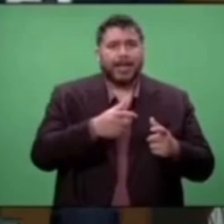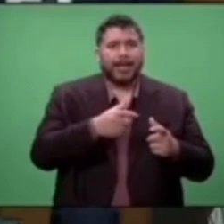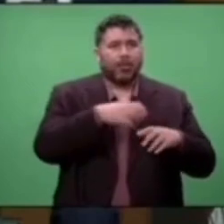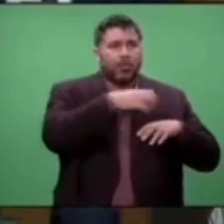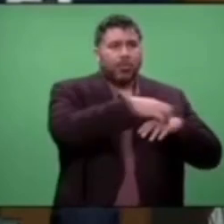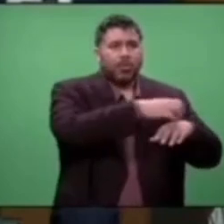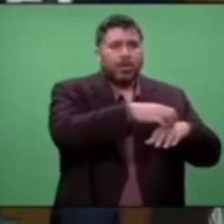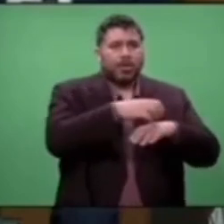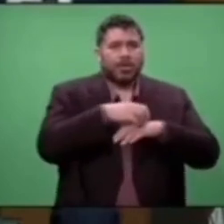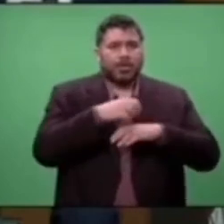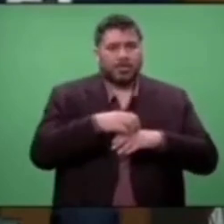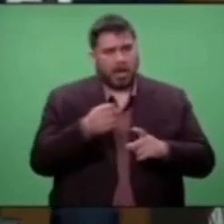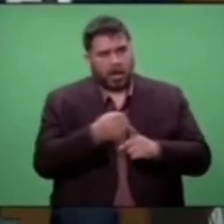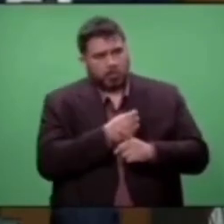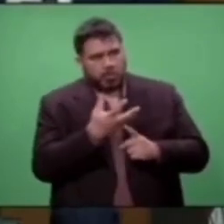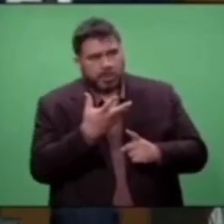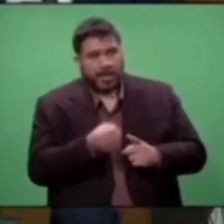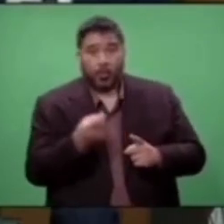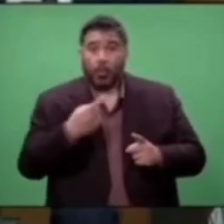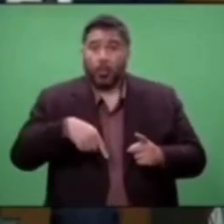work